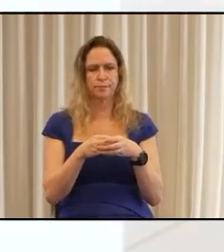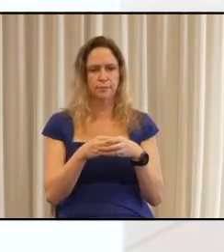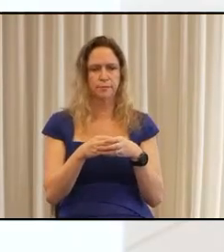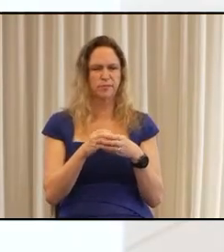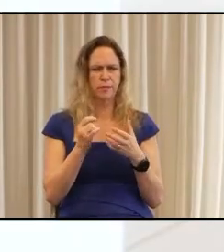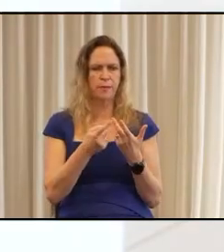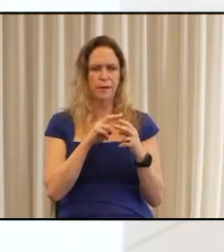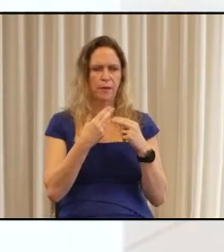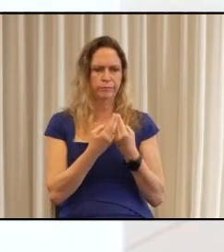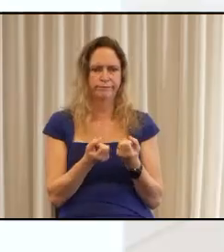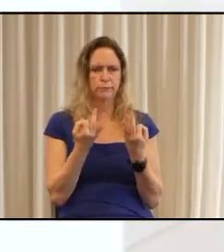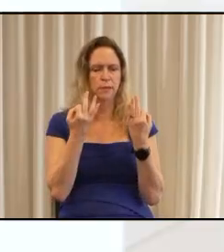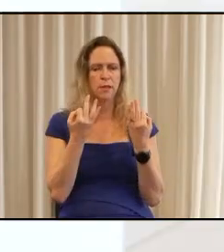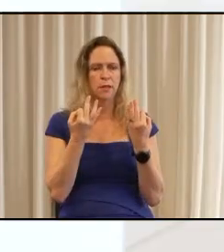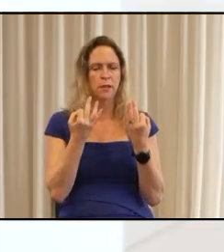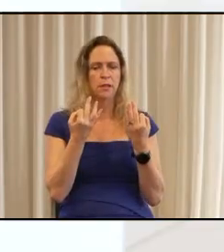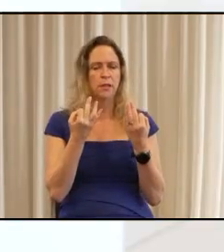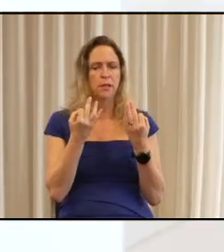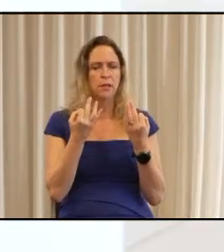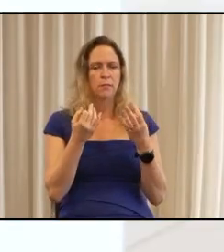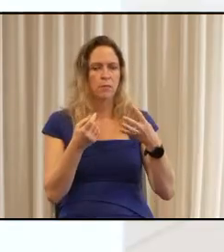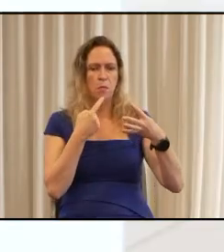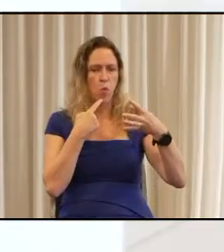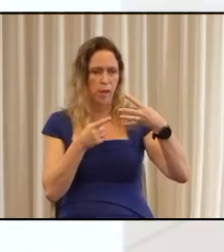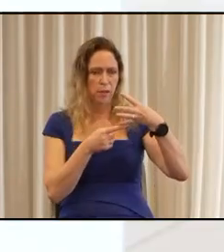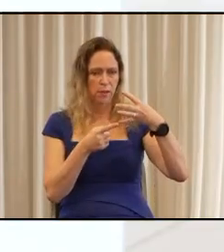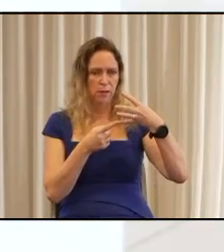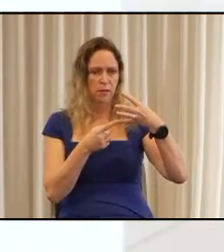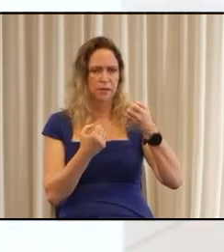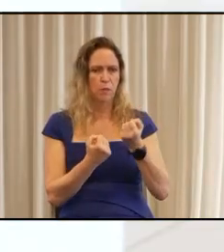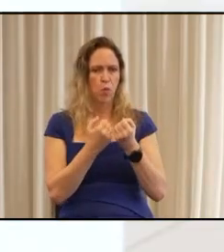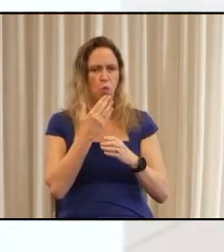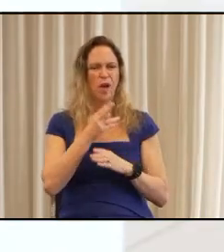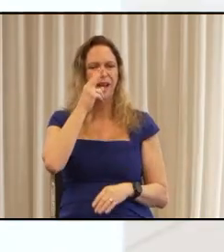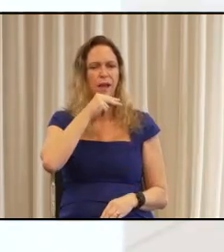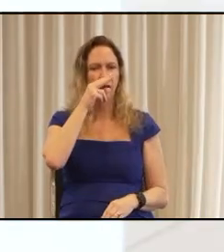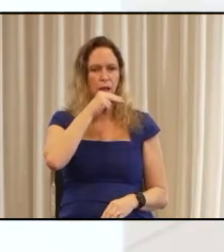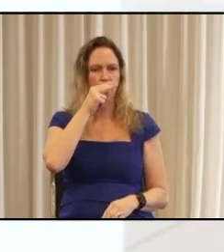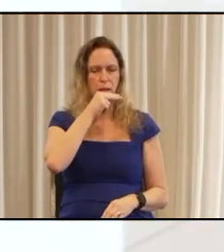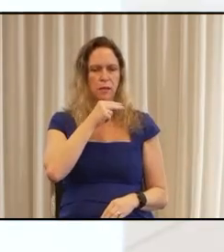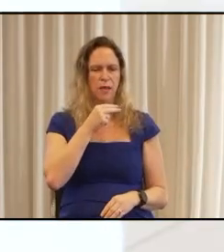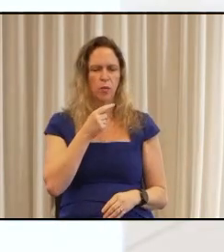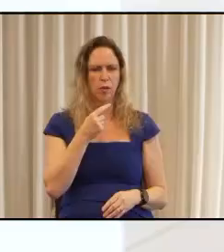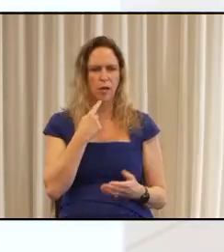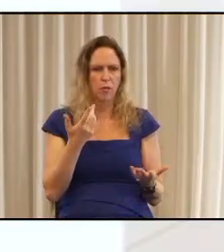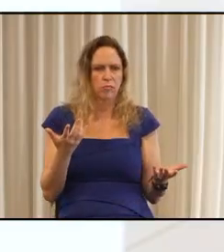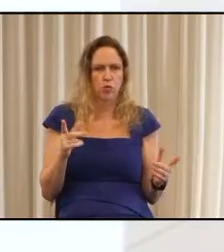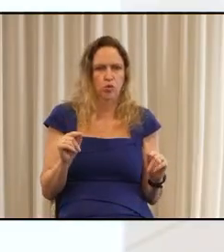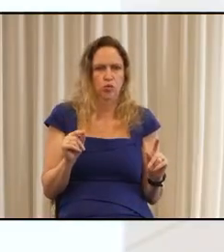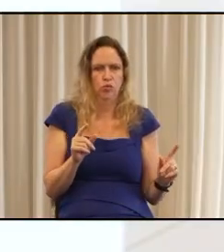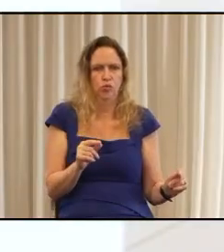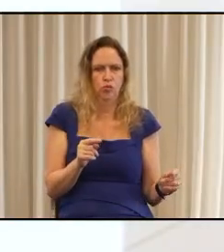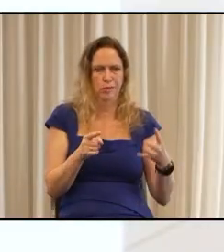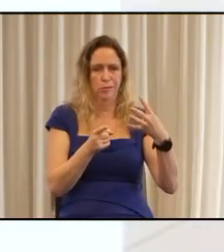We have Dan's support workers were all quite young. So the question was, what are we going to do with Dan for 3 weeks,